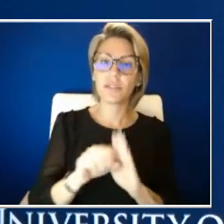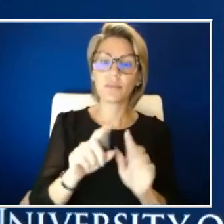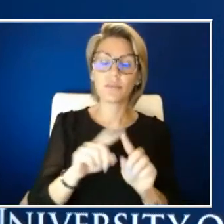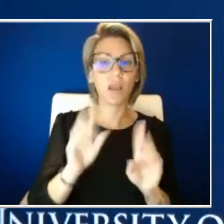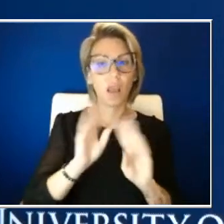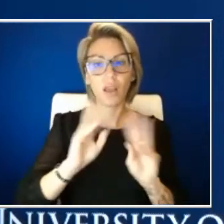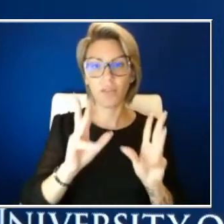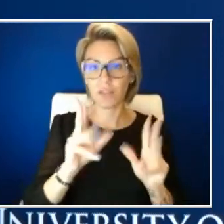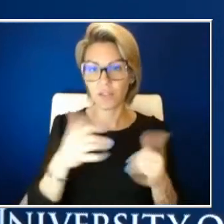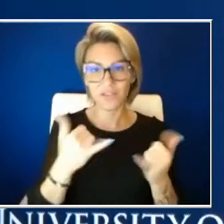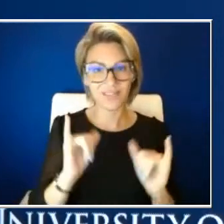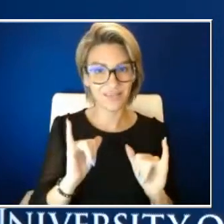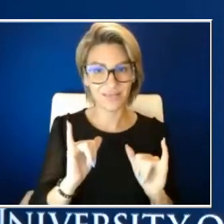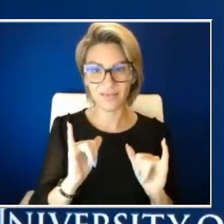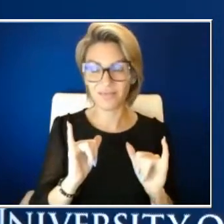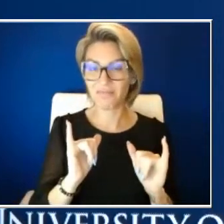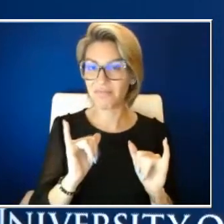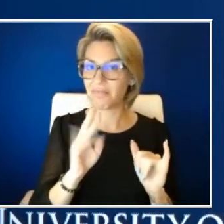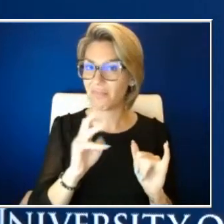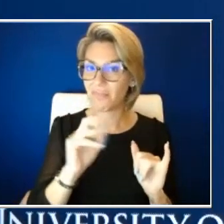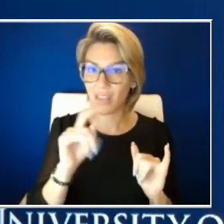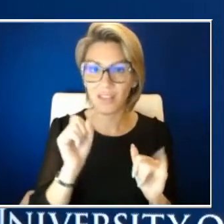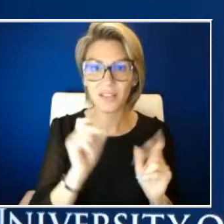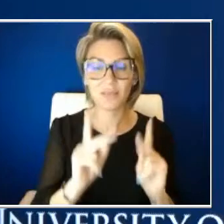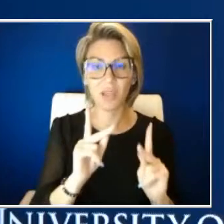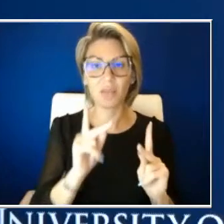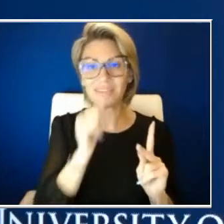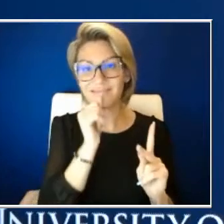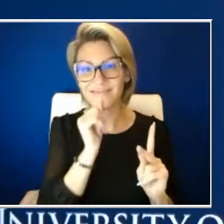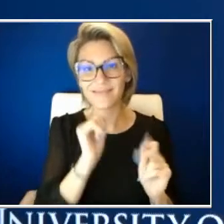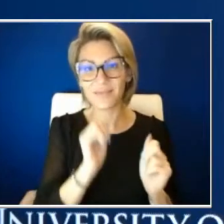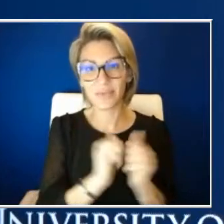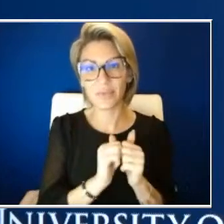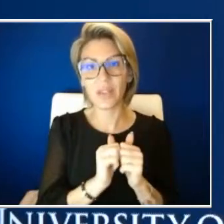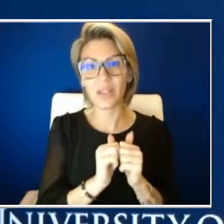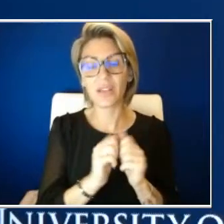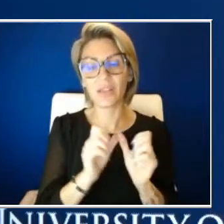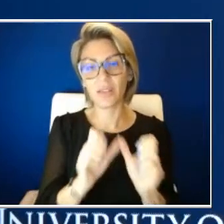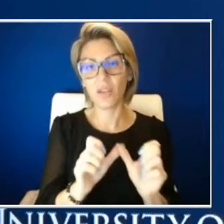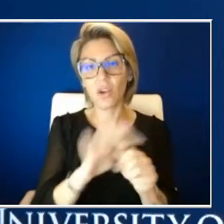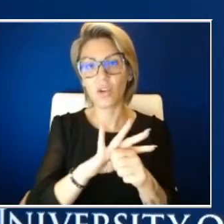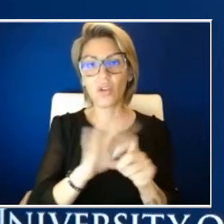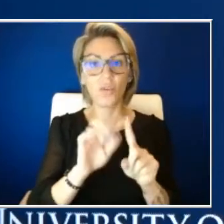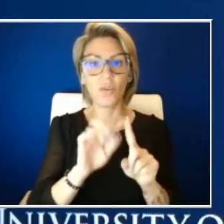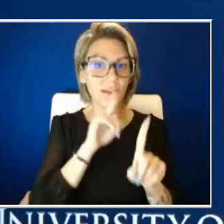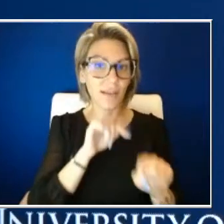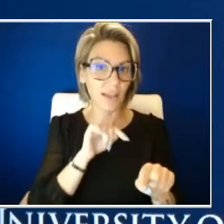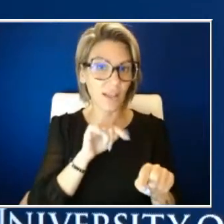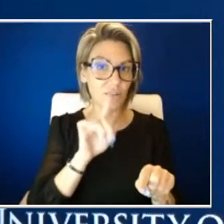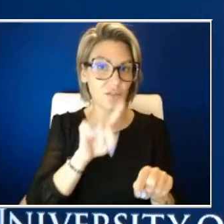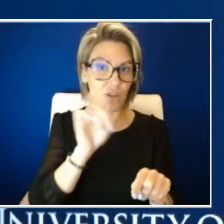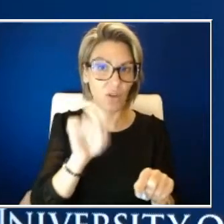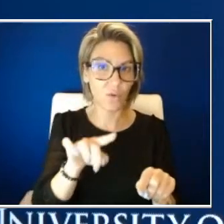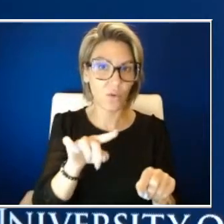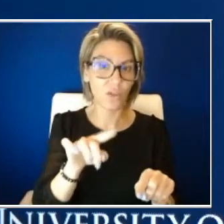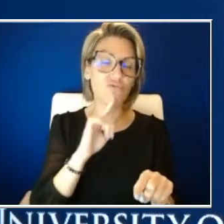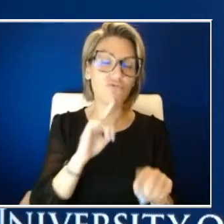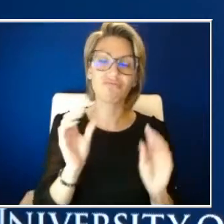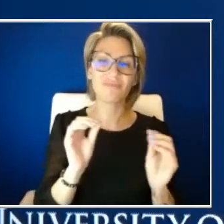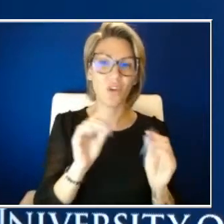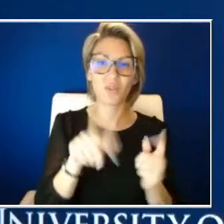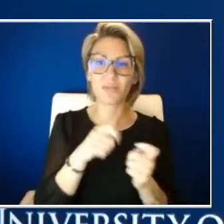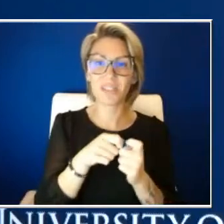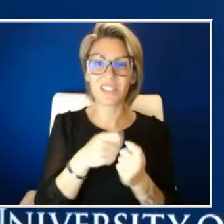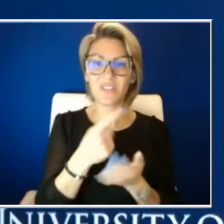are millions of people every day who are dealing with long COVID symptoms. But to answer the question, there's been no specific treatment and not